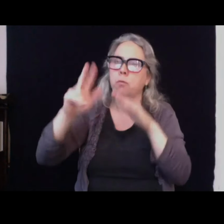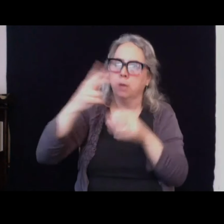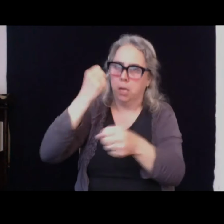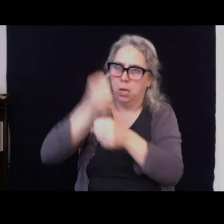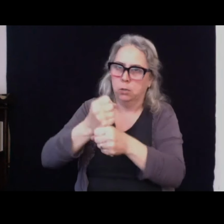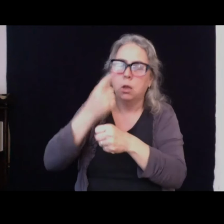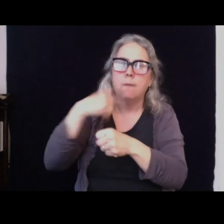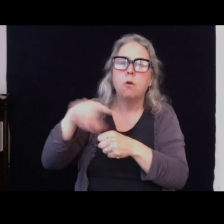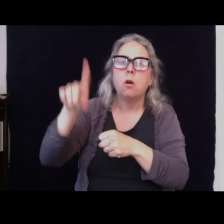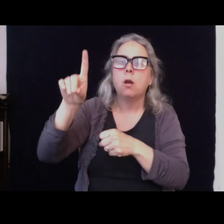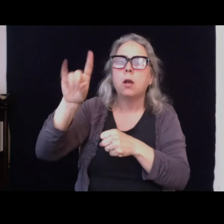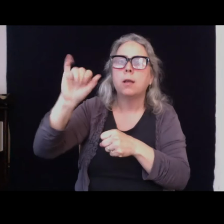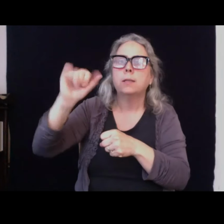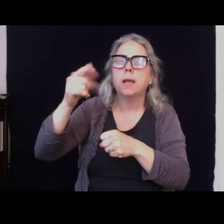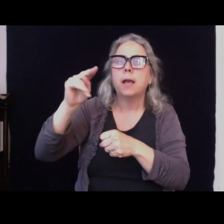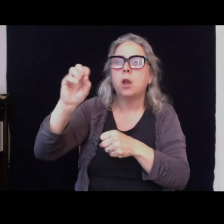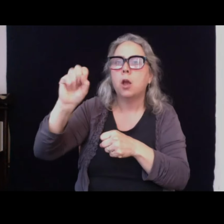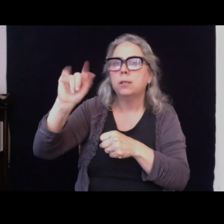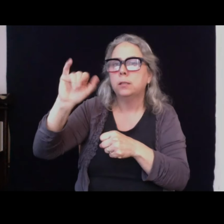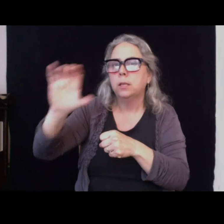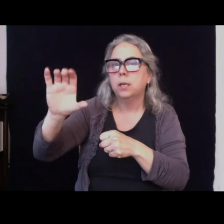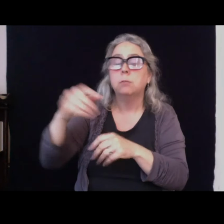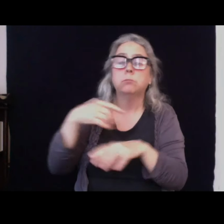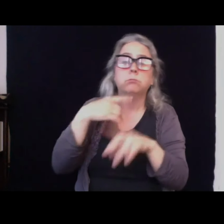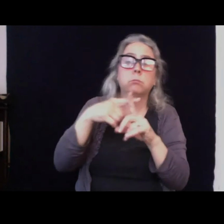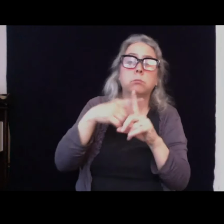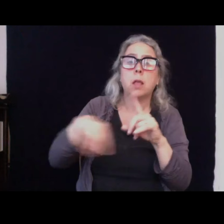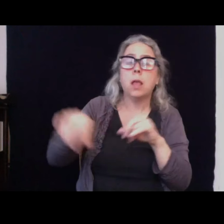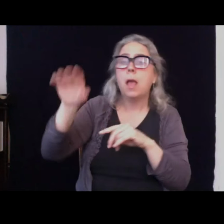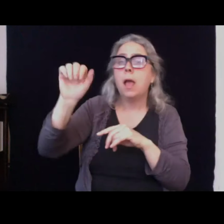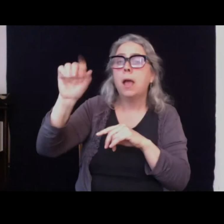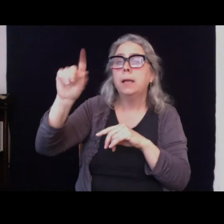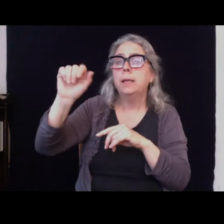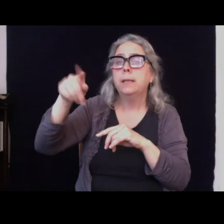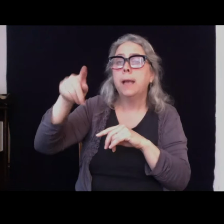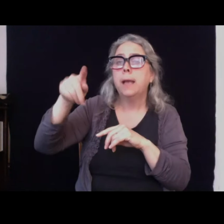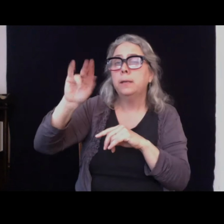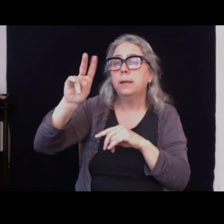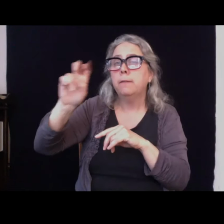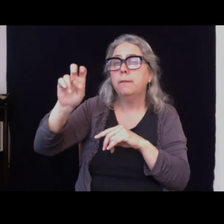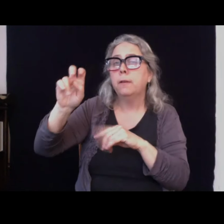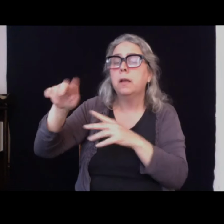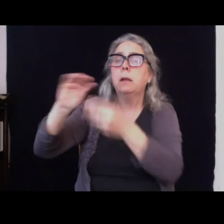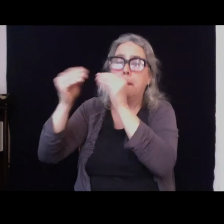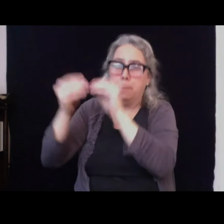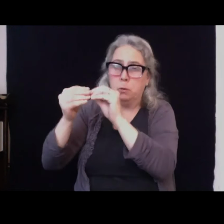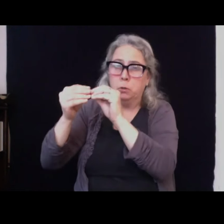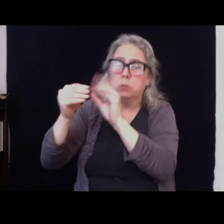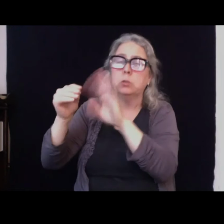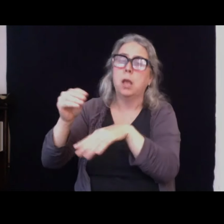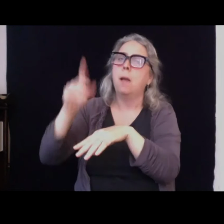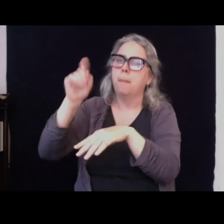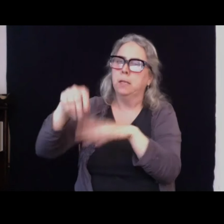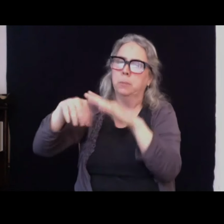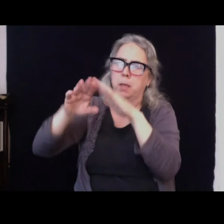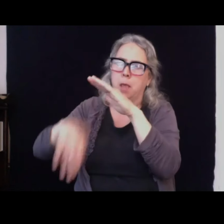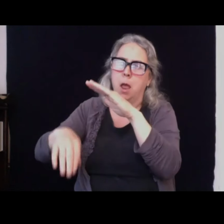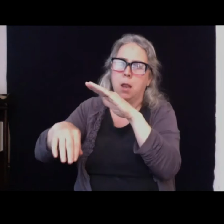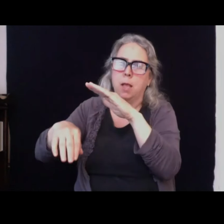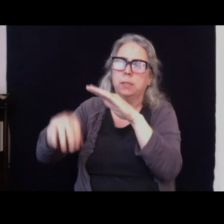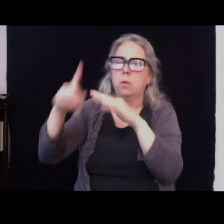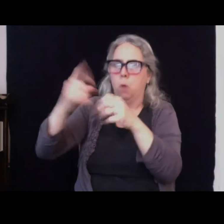diagnostic piece. The adaptive scores that we talked about, that's a Vineland or an ABOS, those have to be within a year.